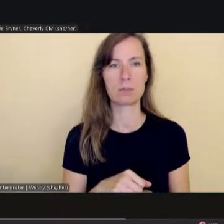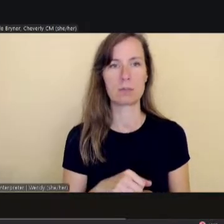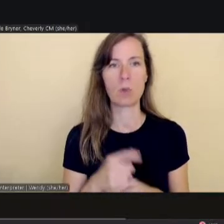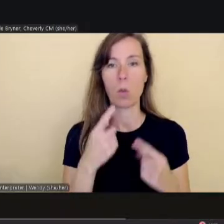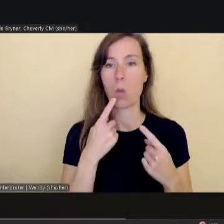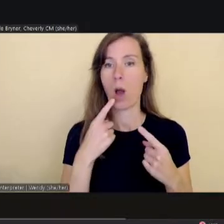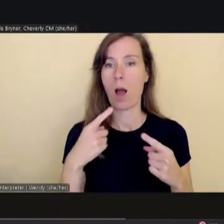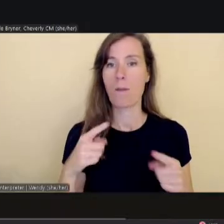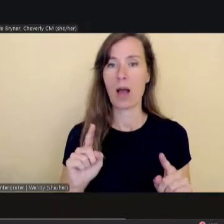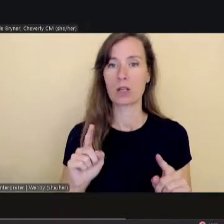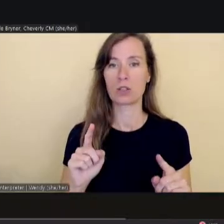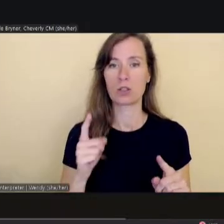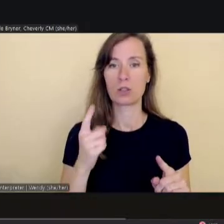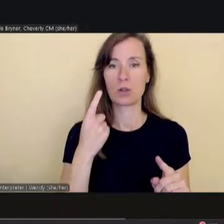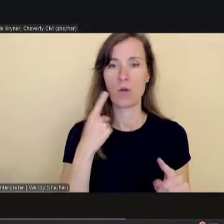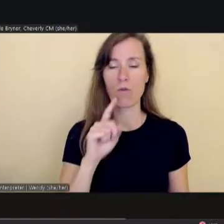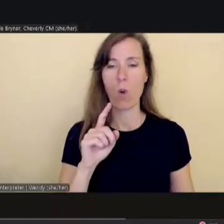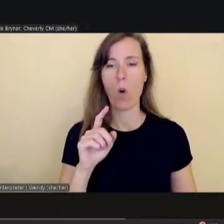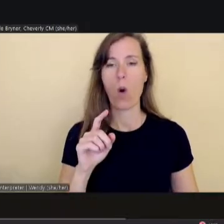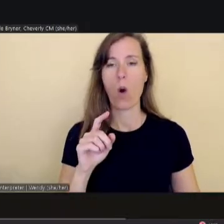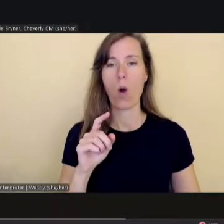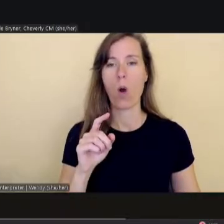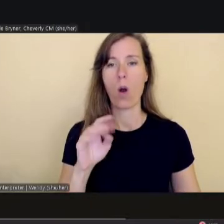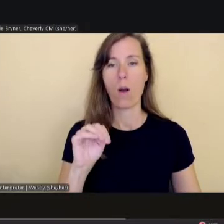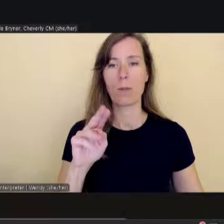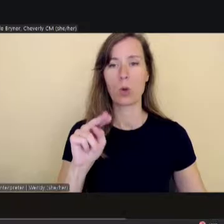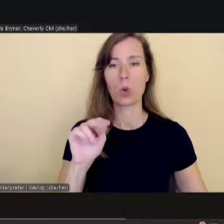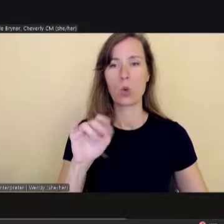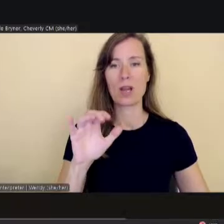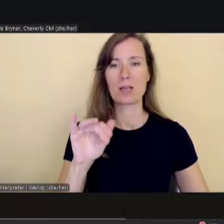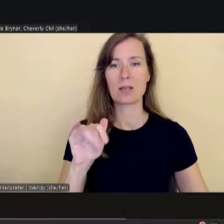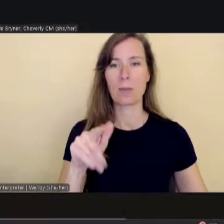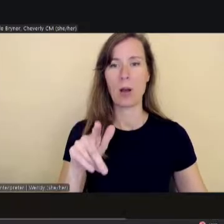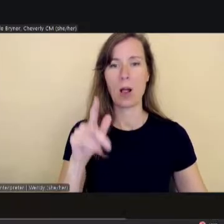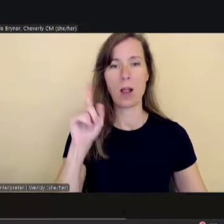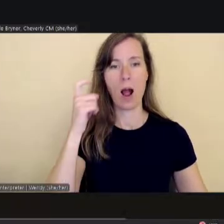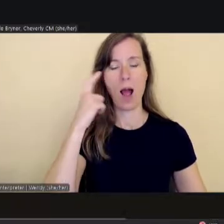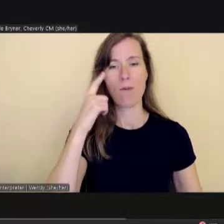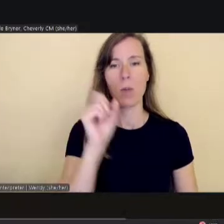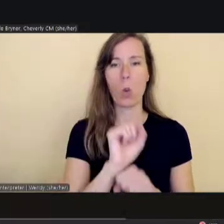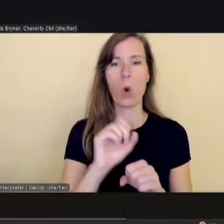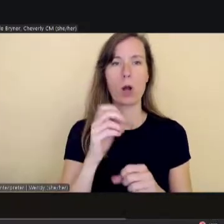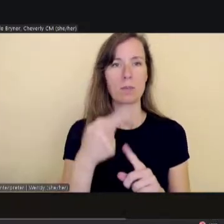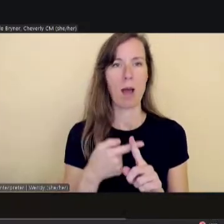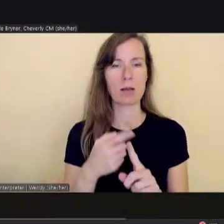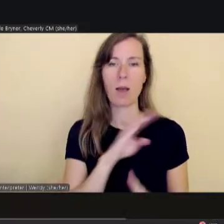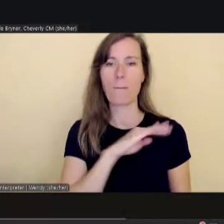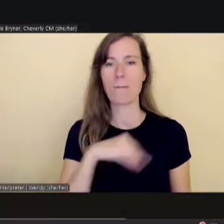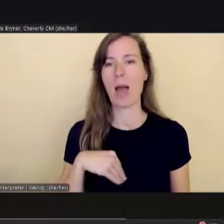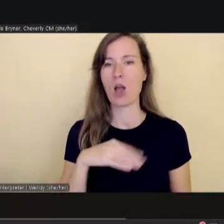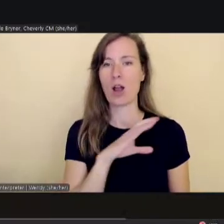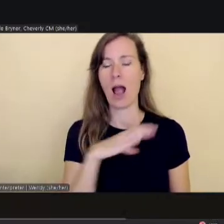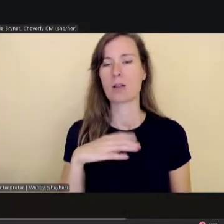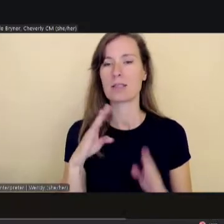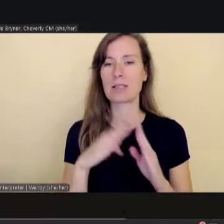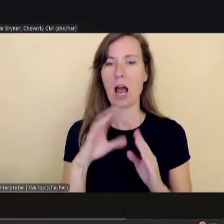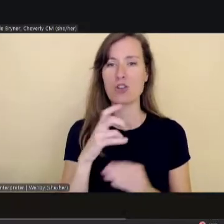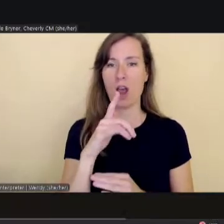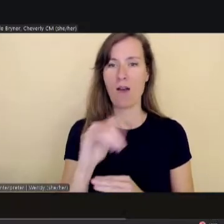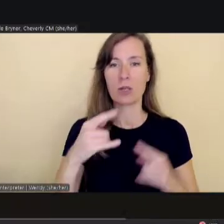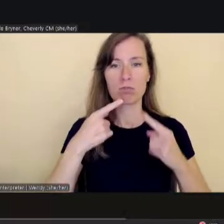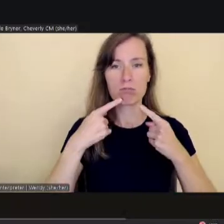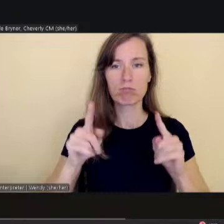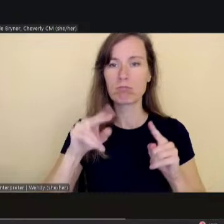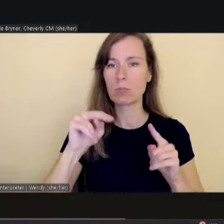Proclamation for Municipal Government Works Month. The Mayor and Council of the Town of Cheverly proclaim November to be